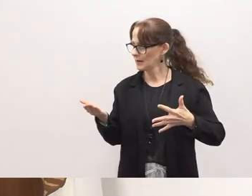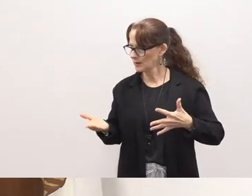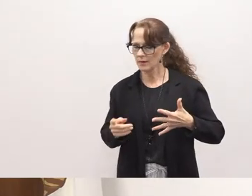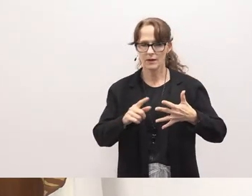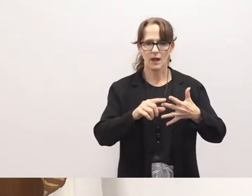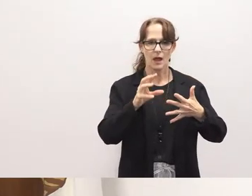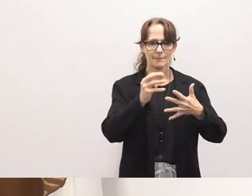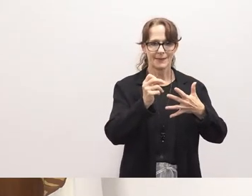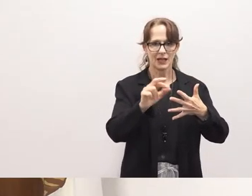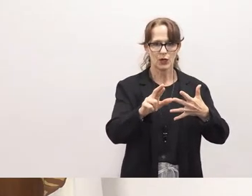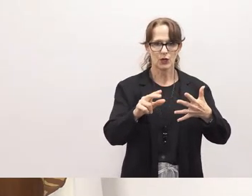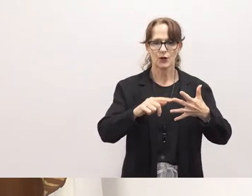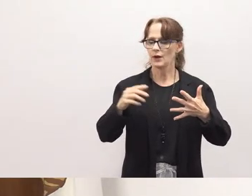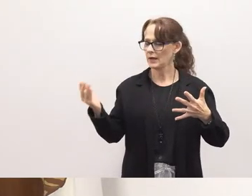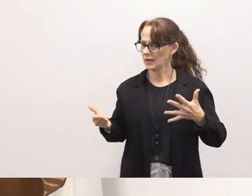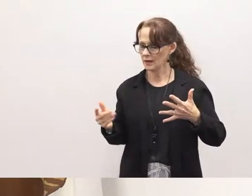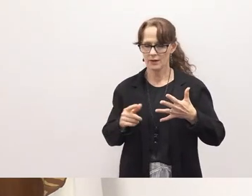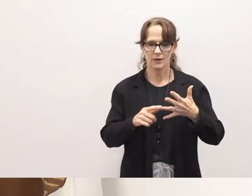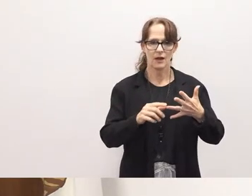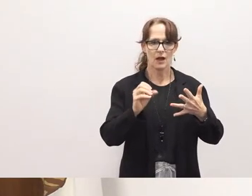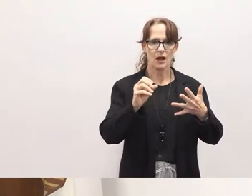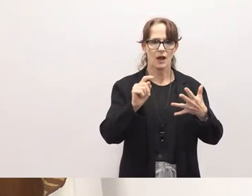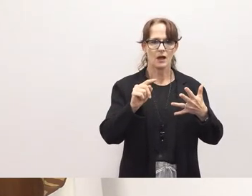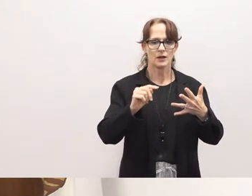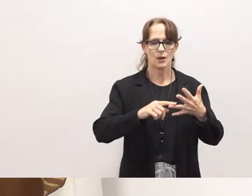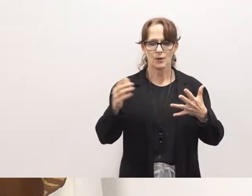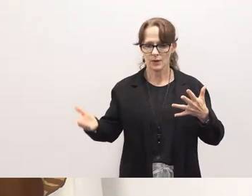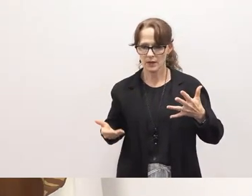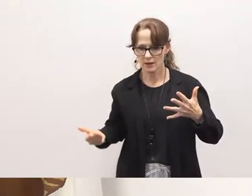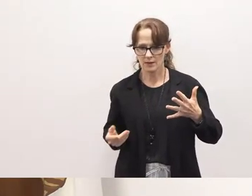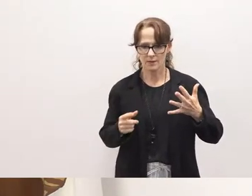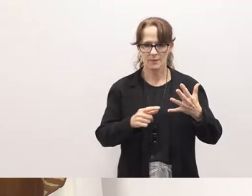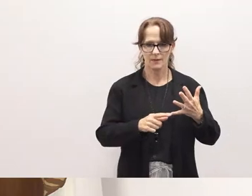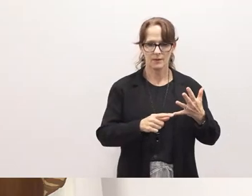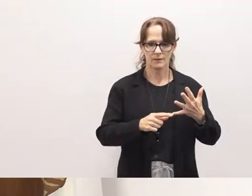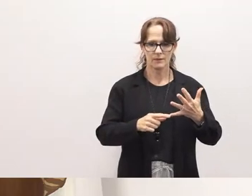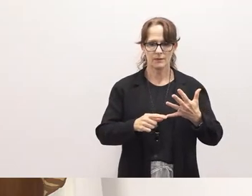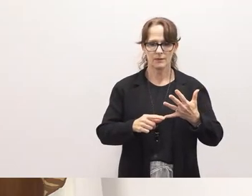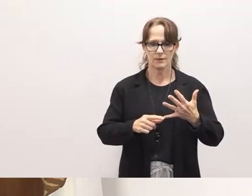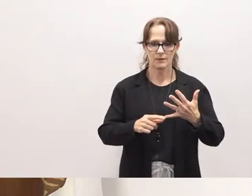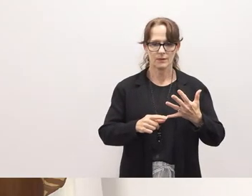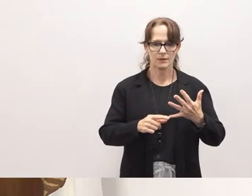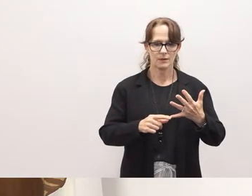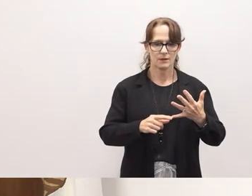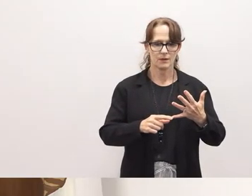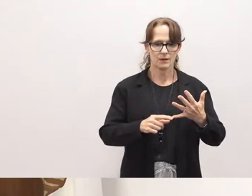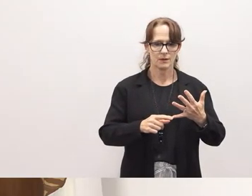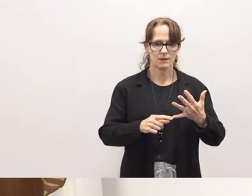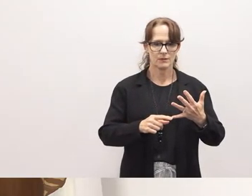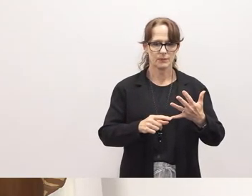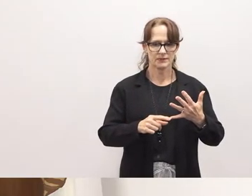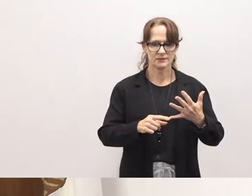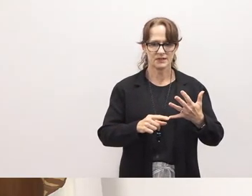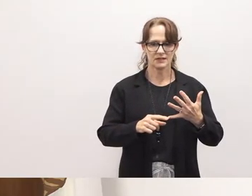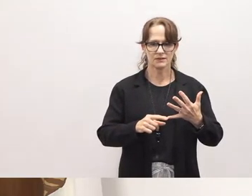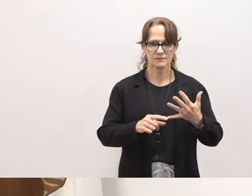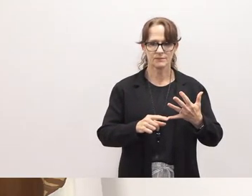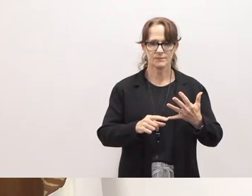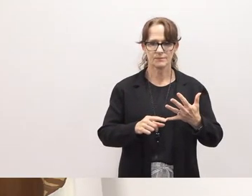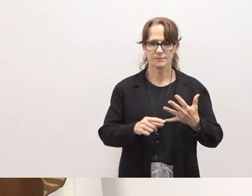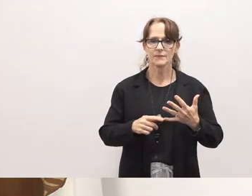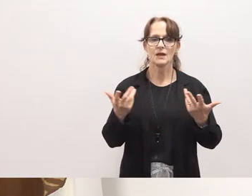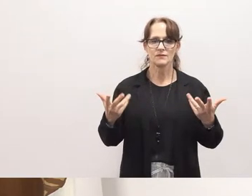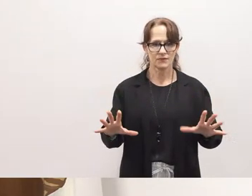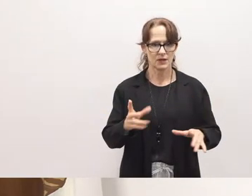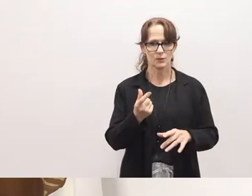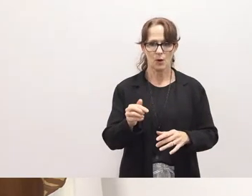Miller? Here. Member Otto? Here. And we have a quorum. Thank you.